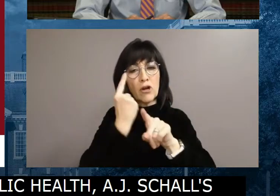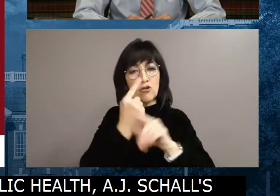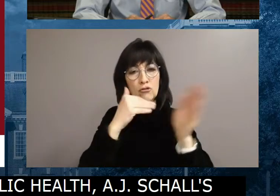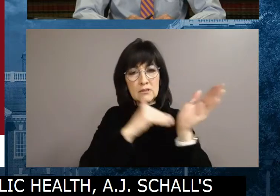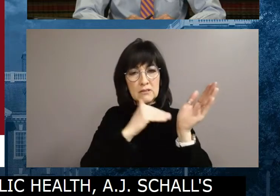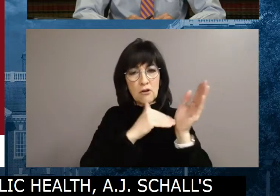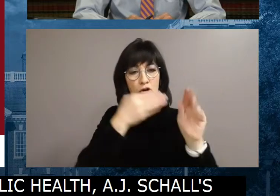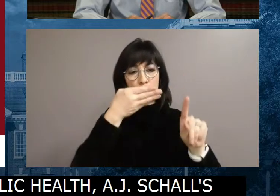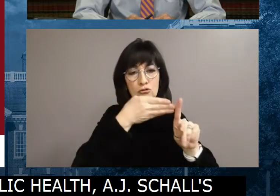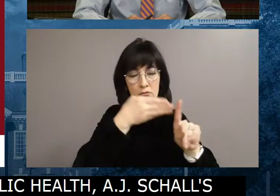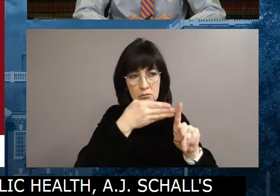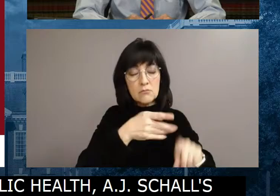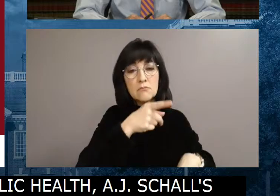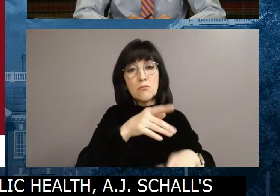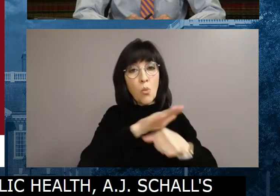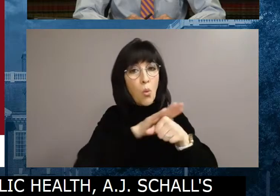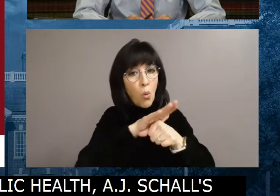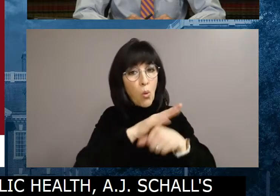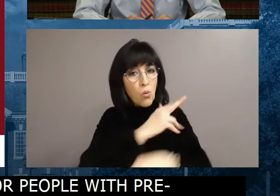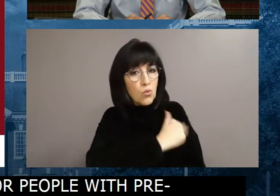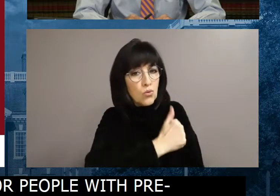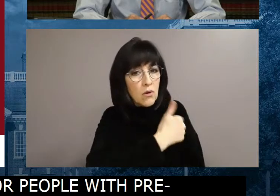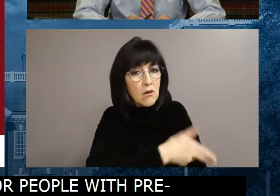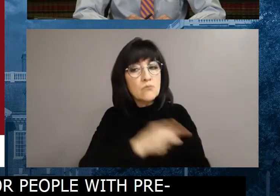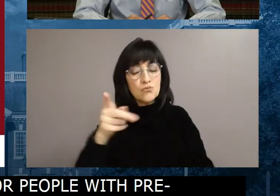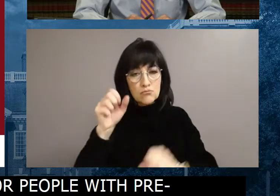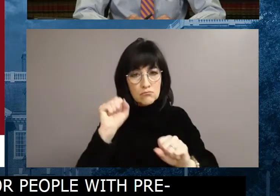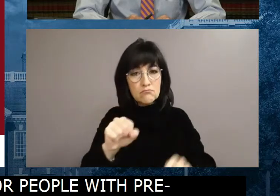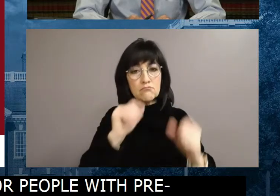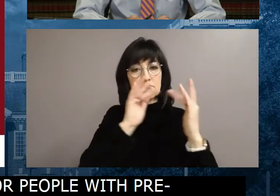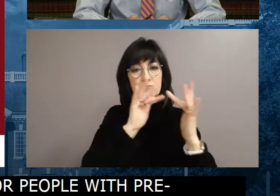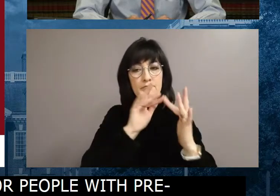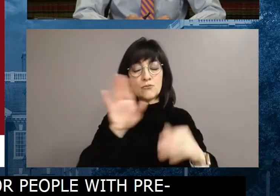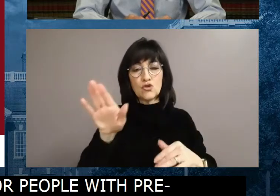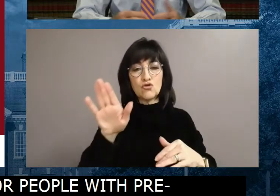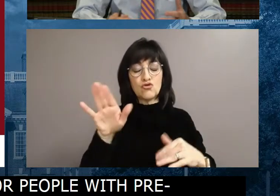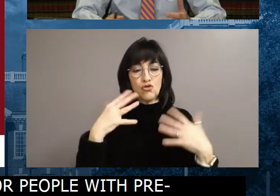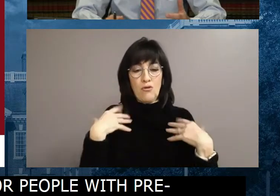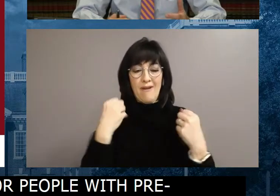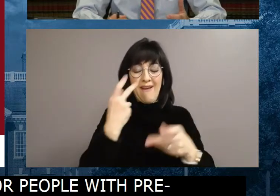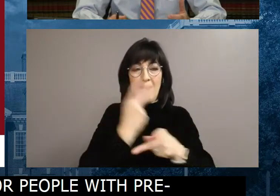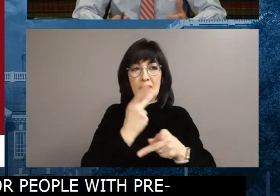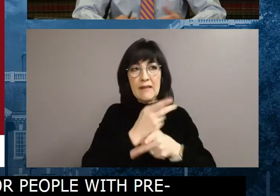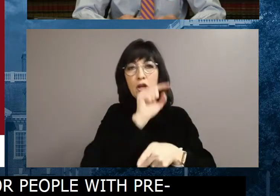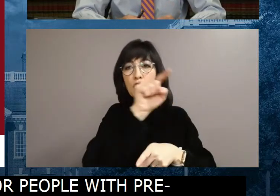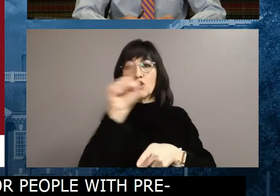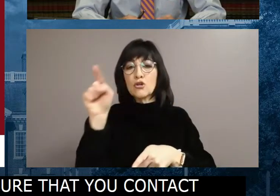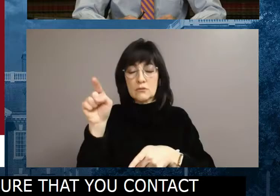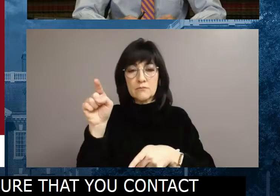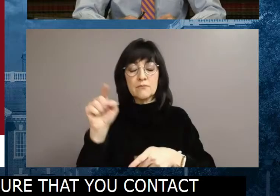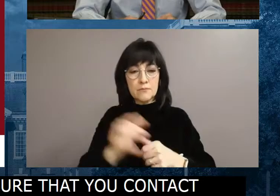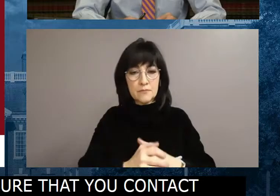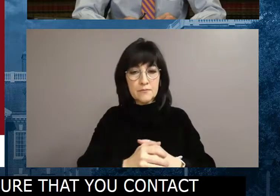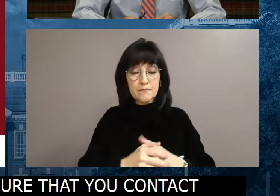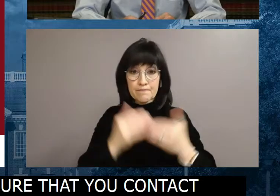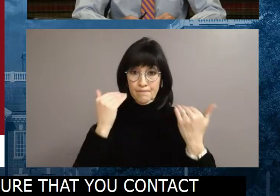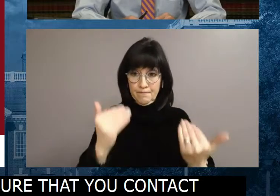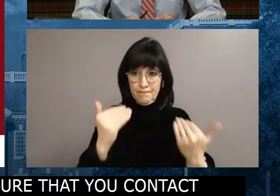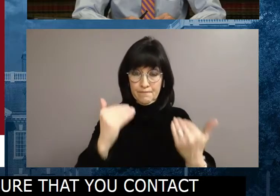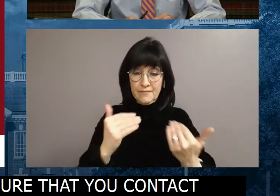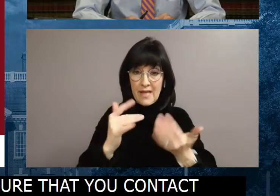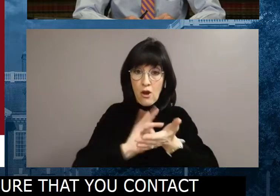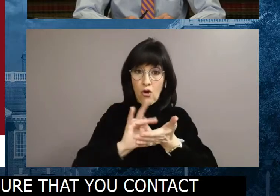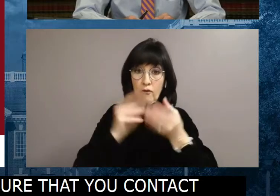local hospital, your healthcare providers. The pharmacies are getting increased supply from the federal government.